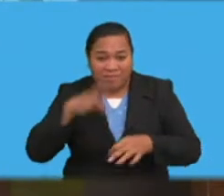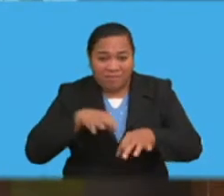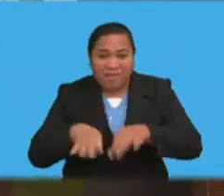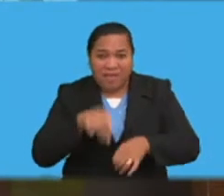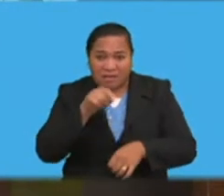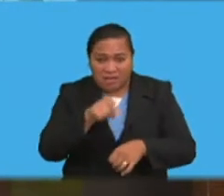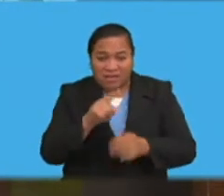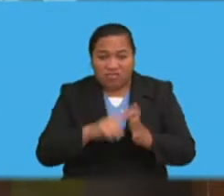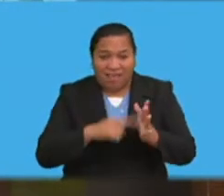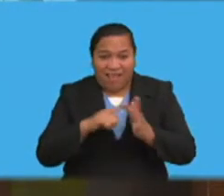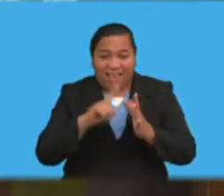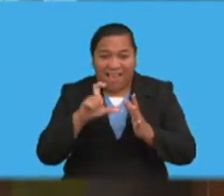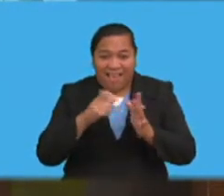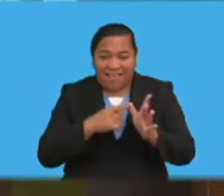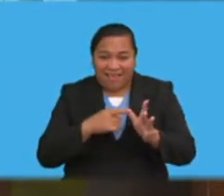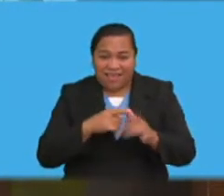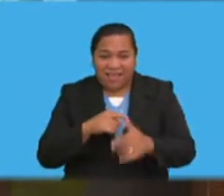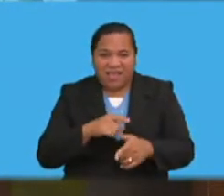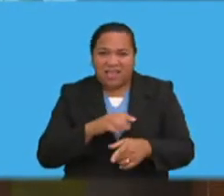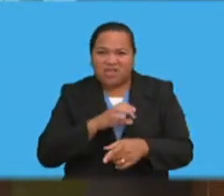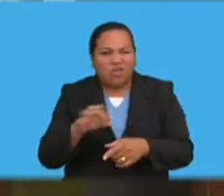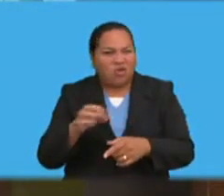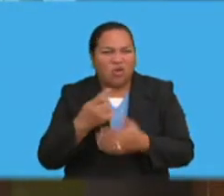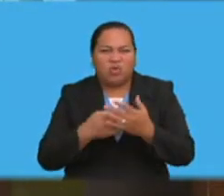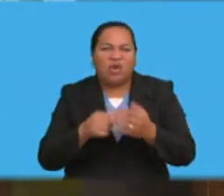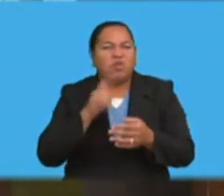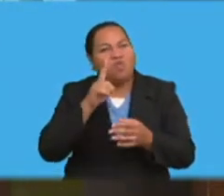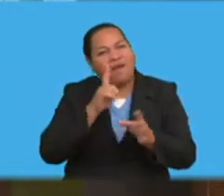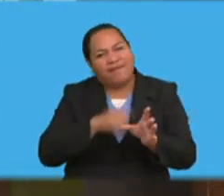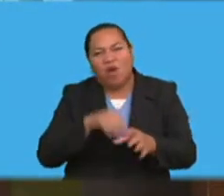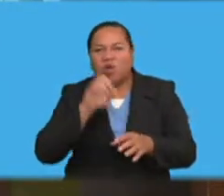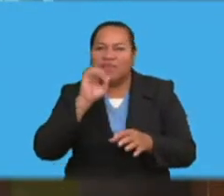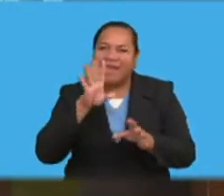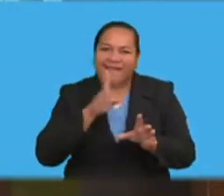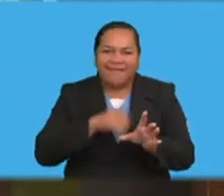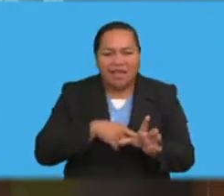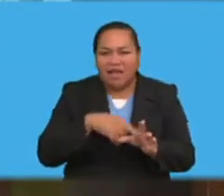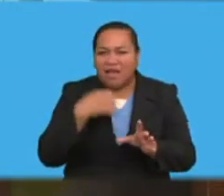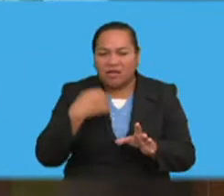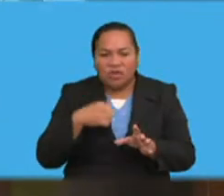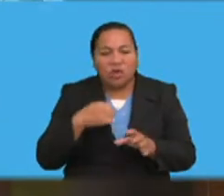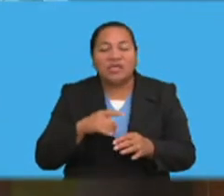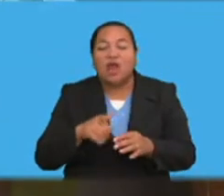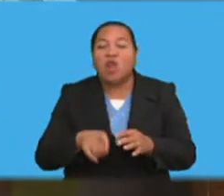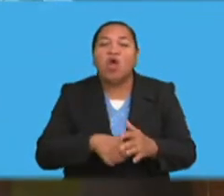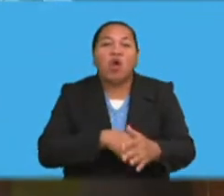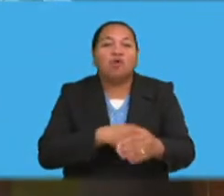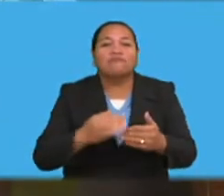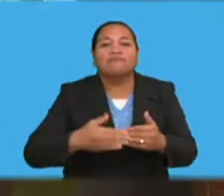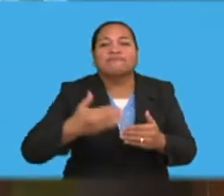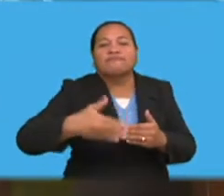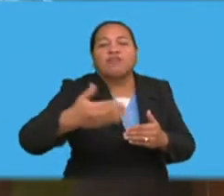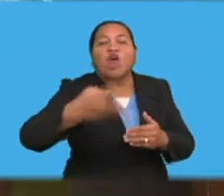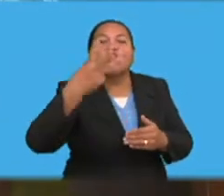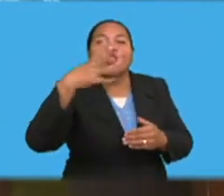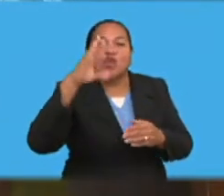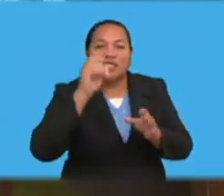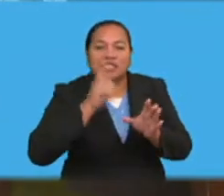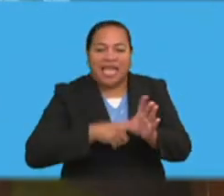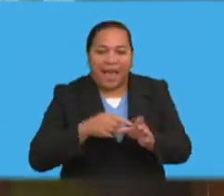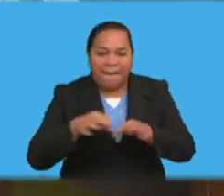Speaker, is not a 1 year, 2 year, 10 year, Madam Speaker. It's a long-term plan, Madam Speaker. It's a 30-year plan, Madam